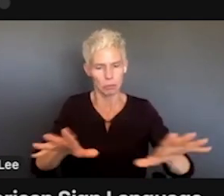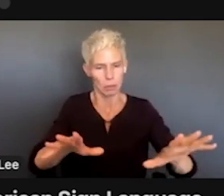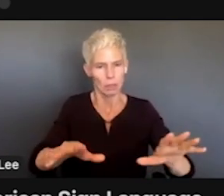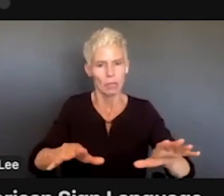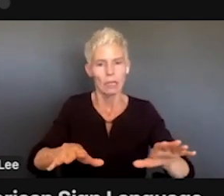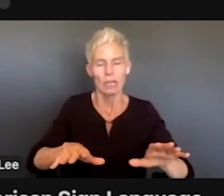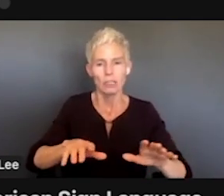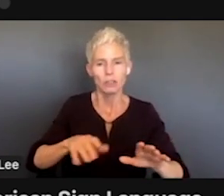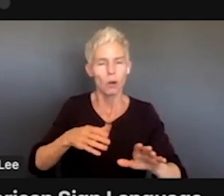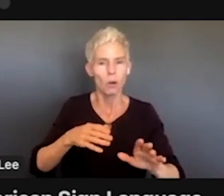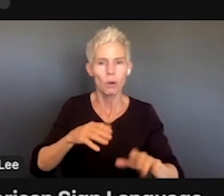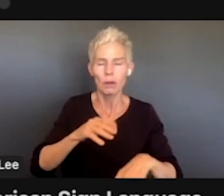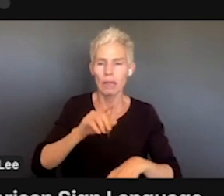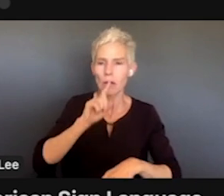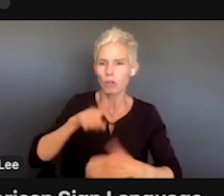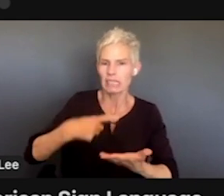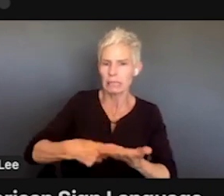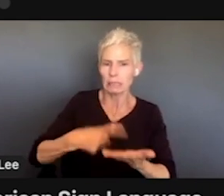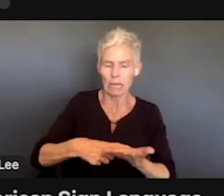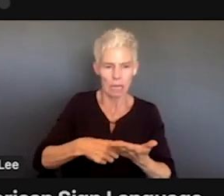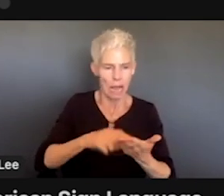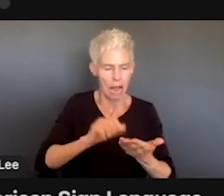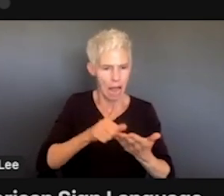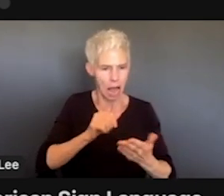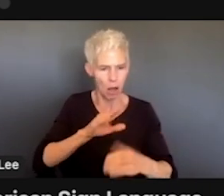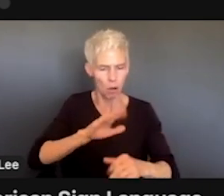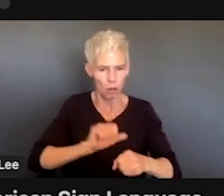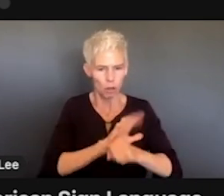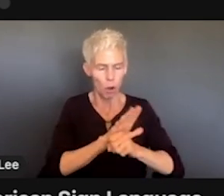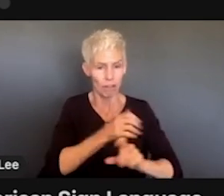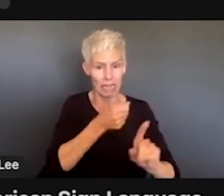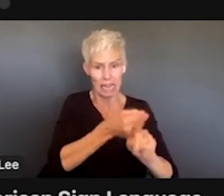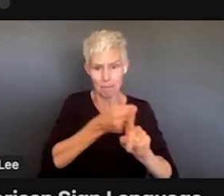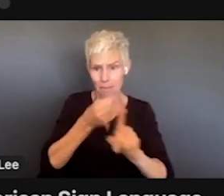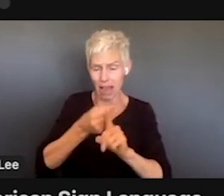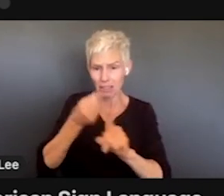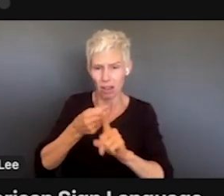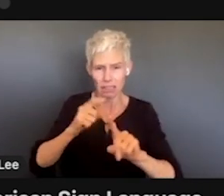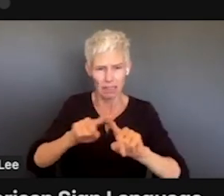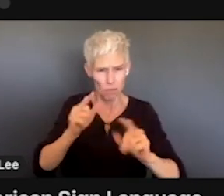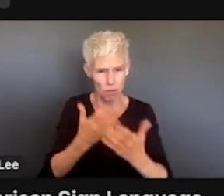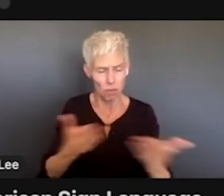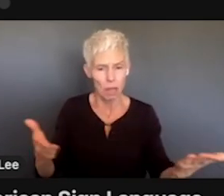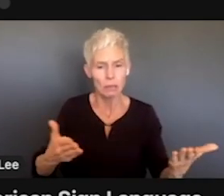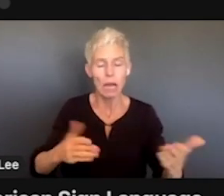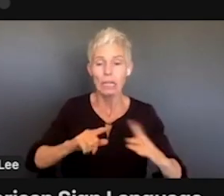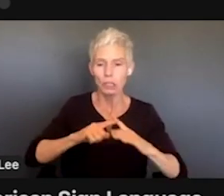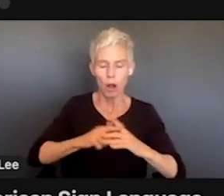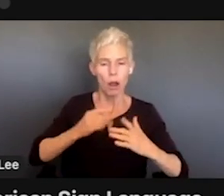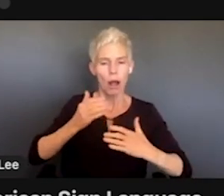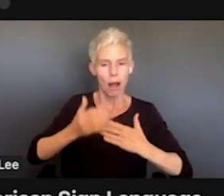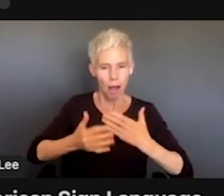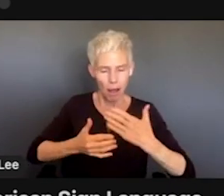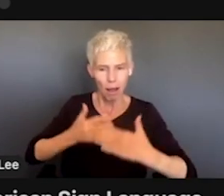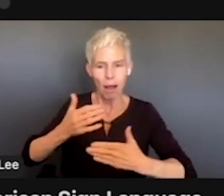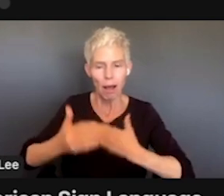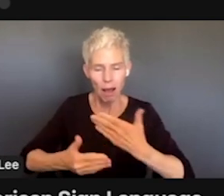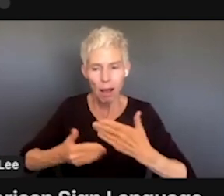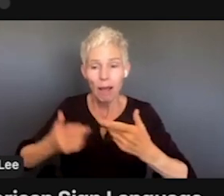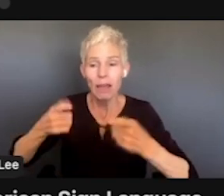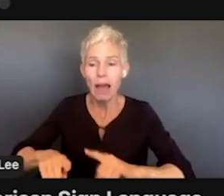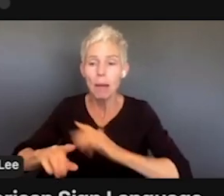when we were looking at the impact of COVID on things. But then we got going, and in the fall of 2000,